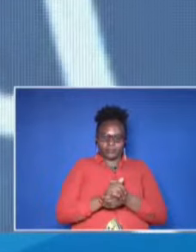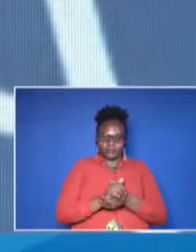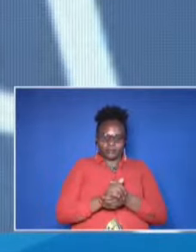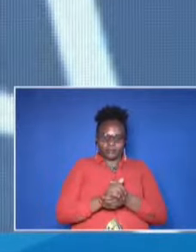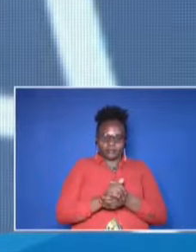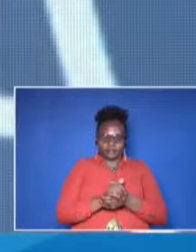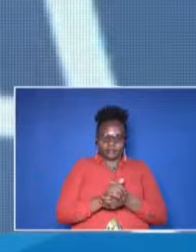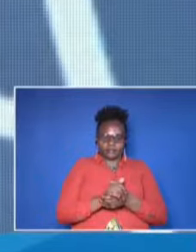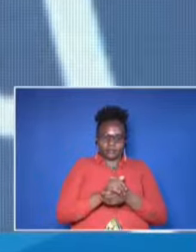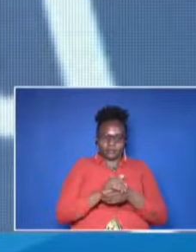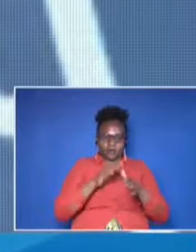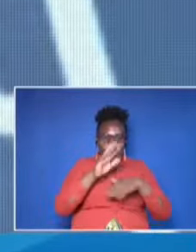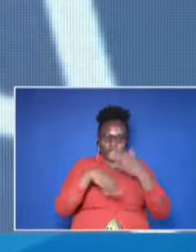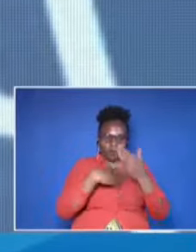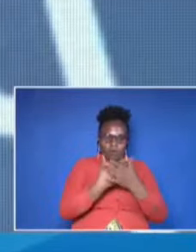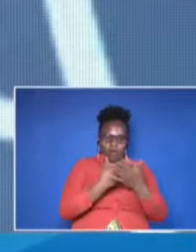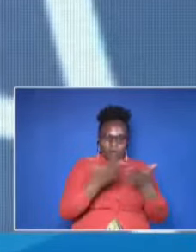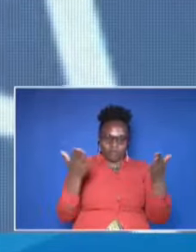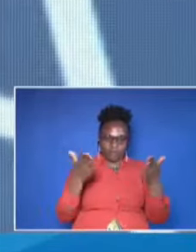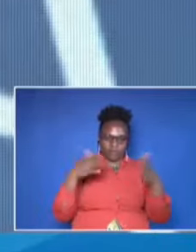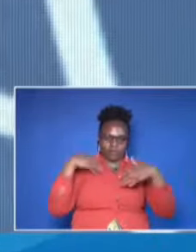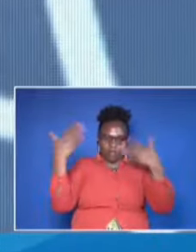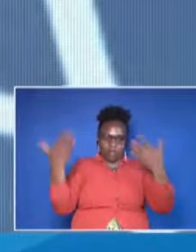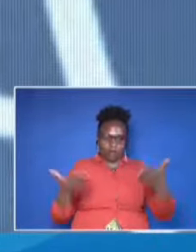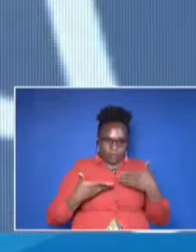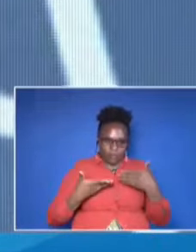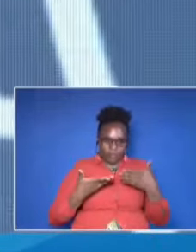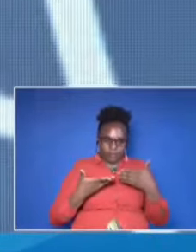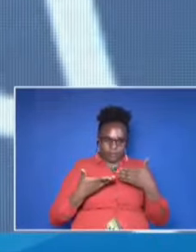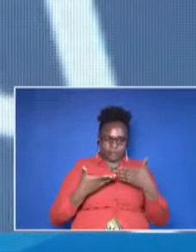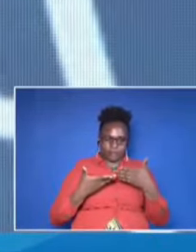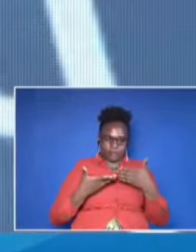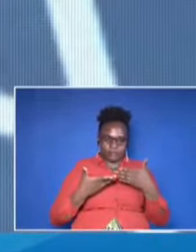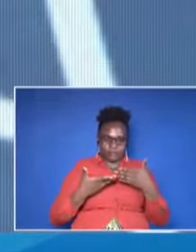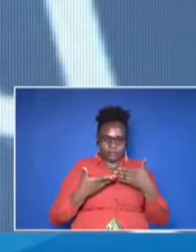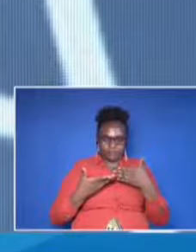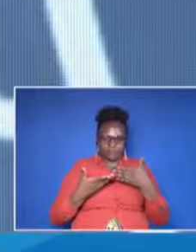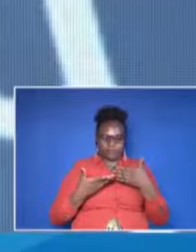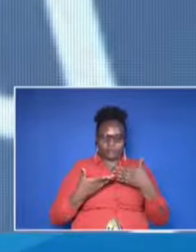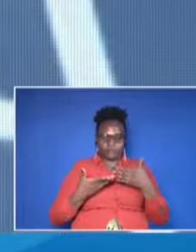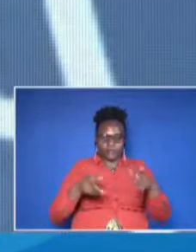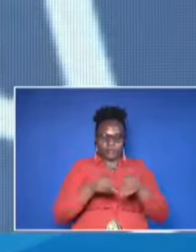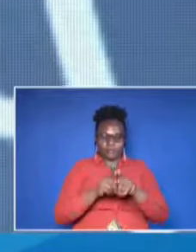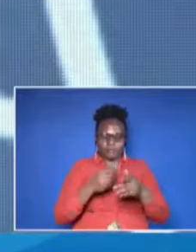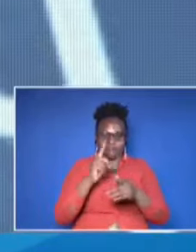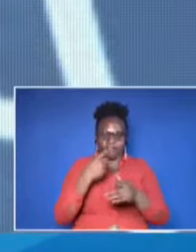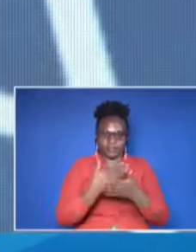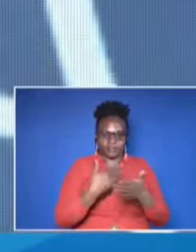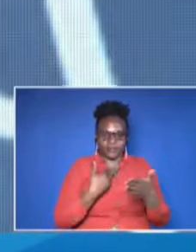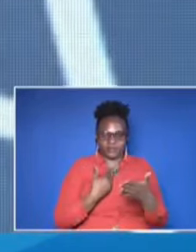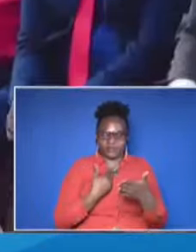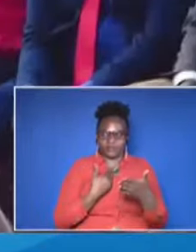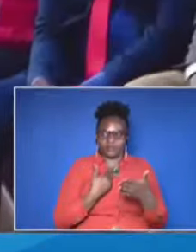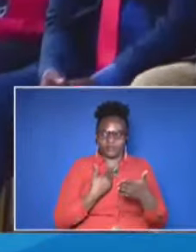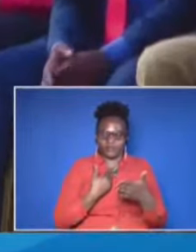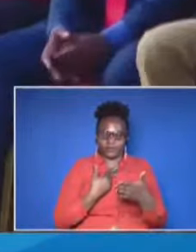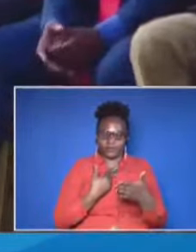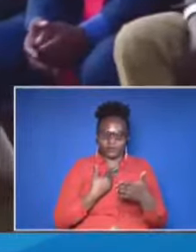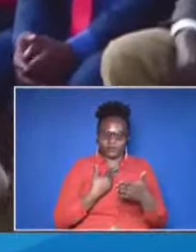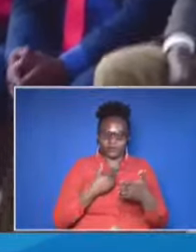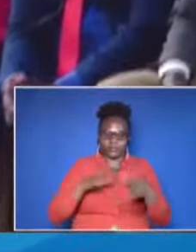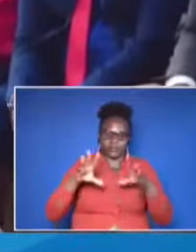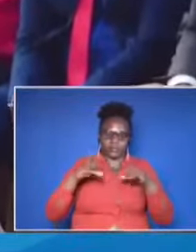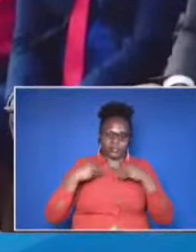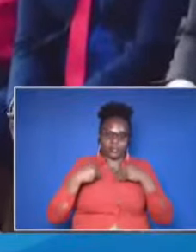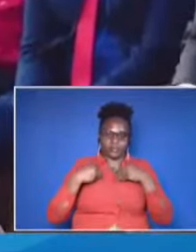Benny and all of you are welcome now before I will receive the